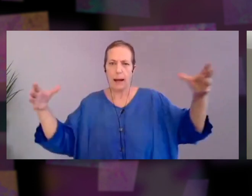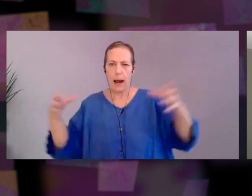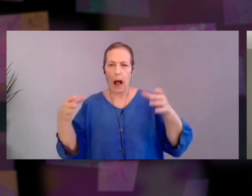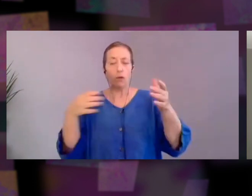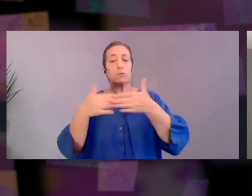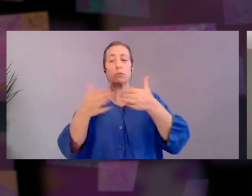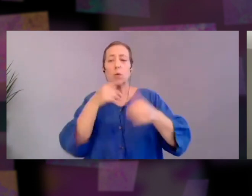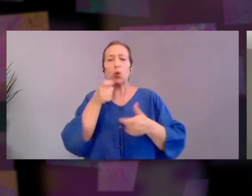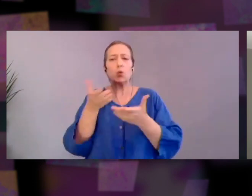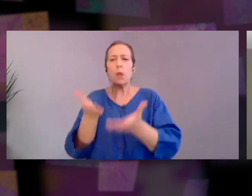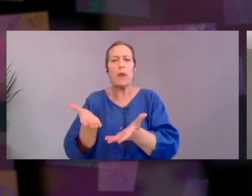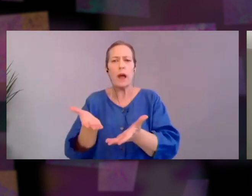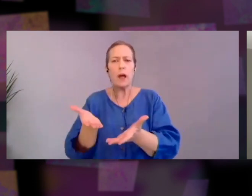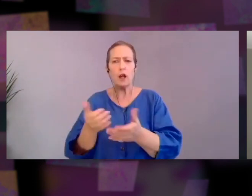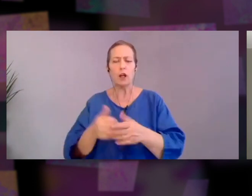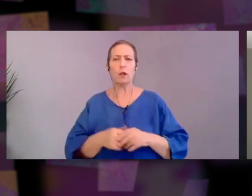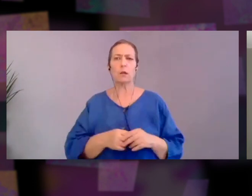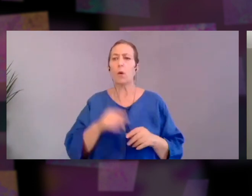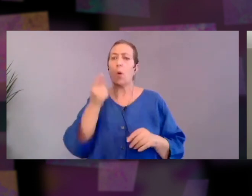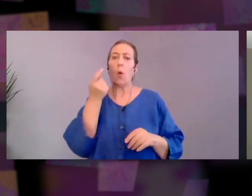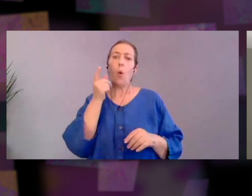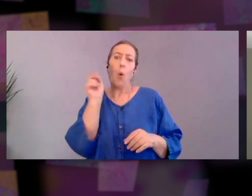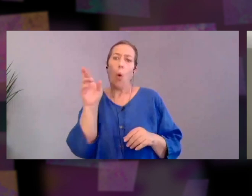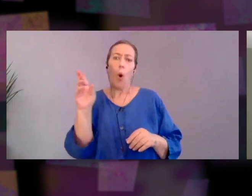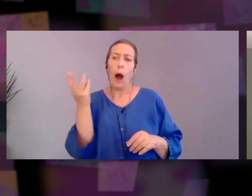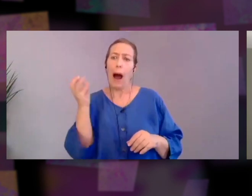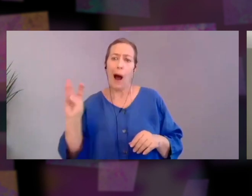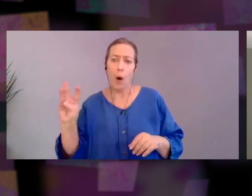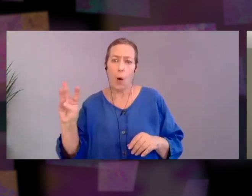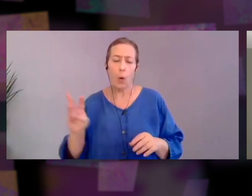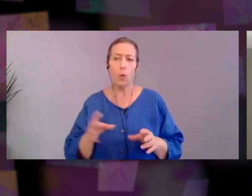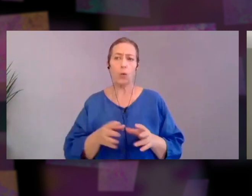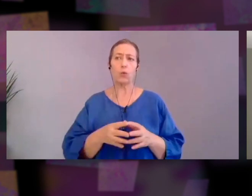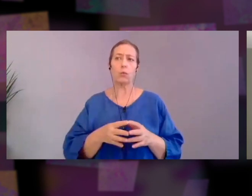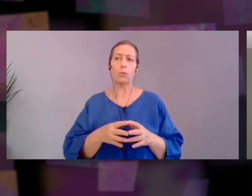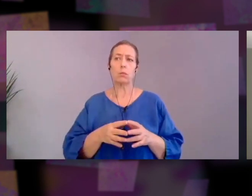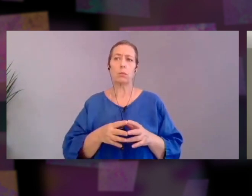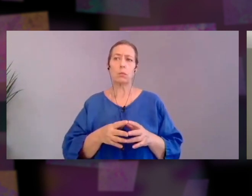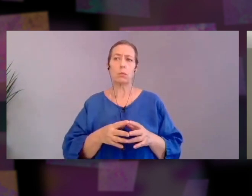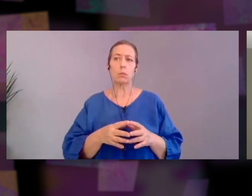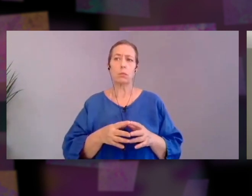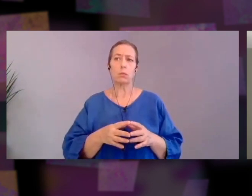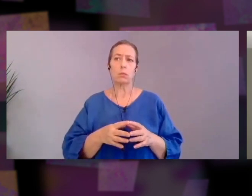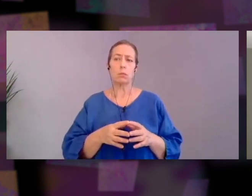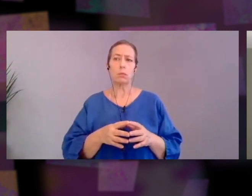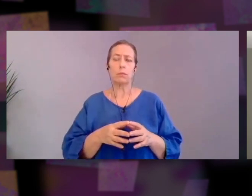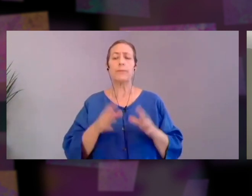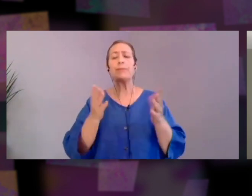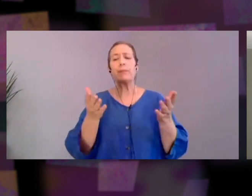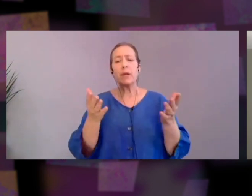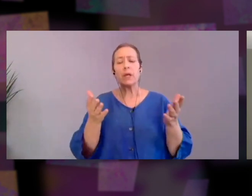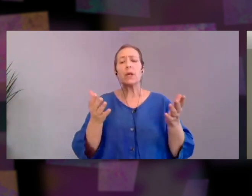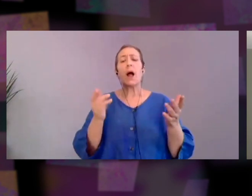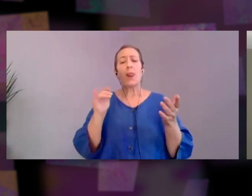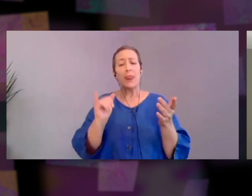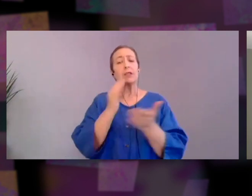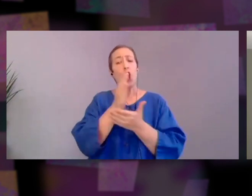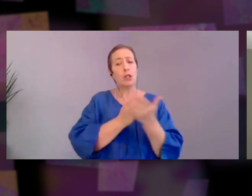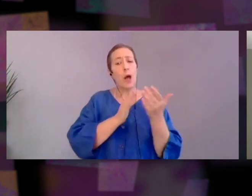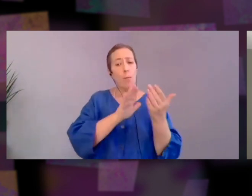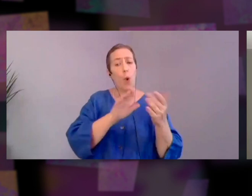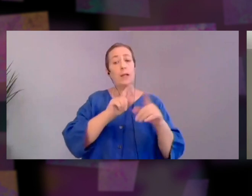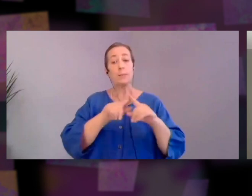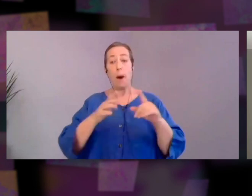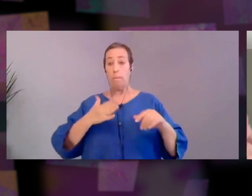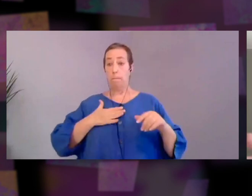And while this models some Indigenous ways, I want to be clear that the approaches, ideas, and questions